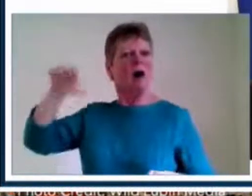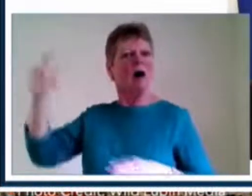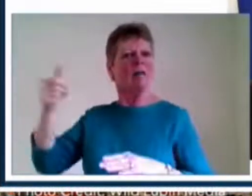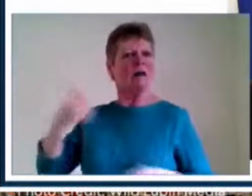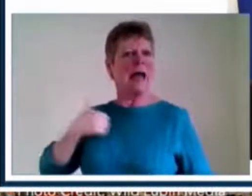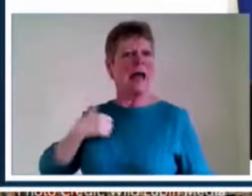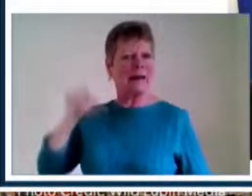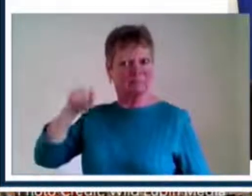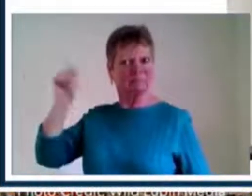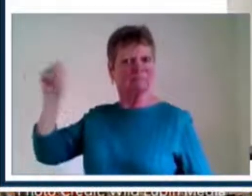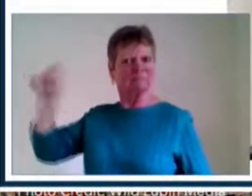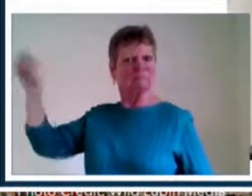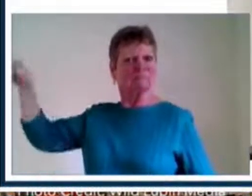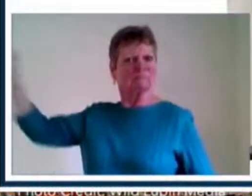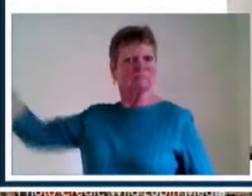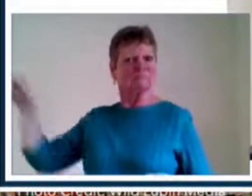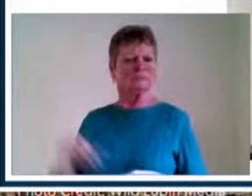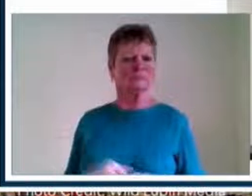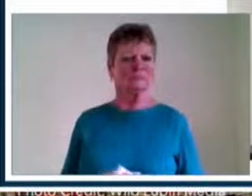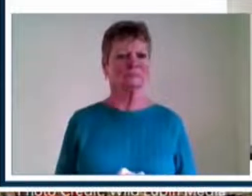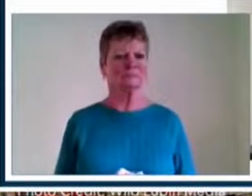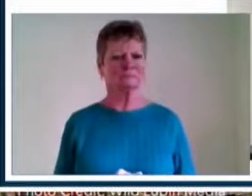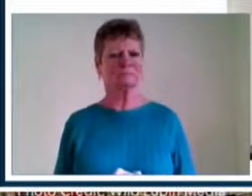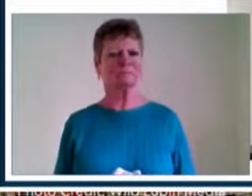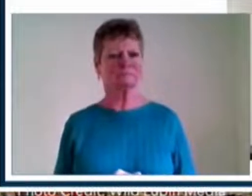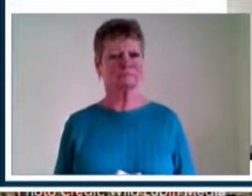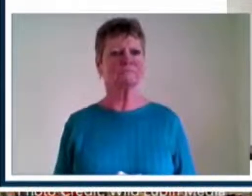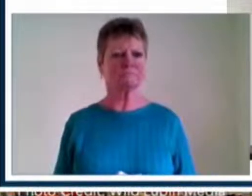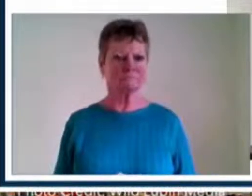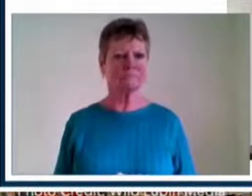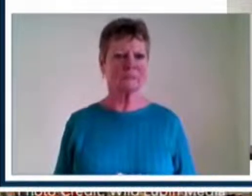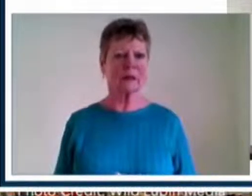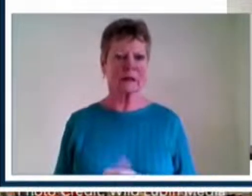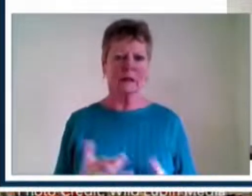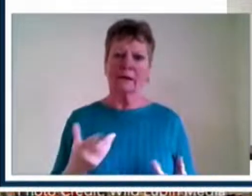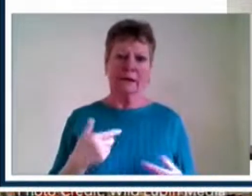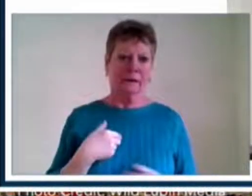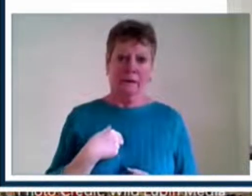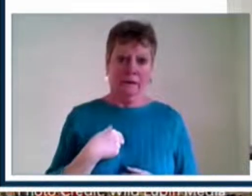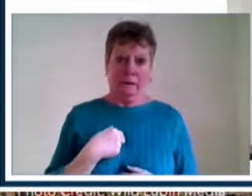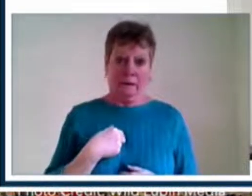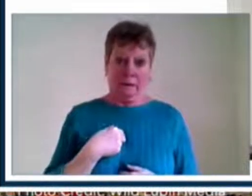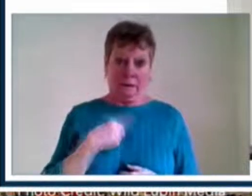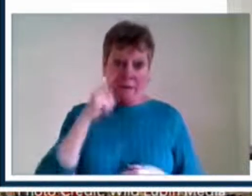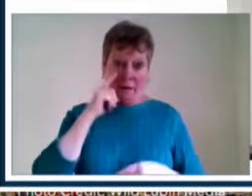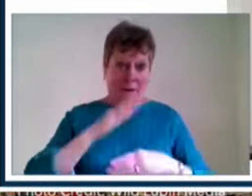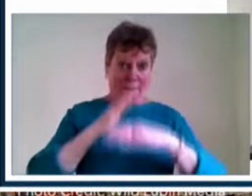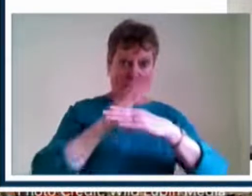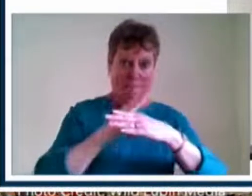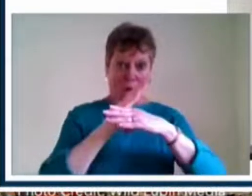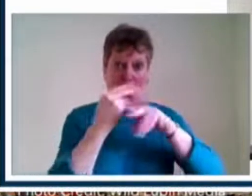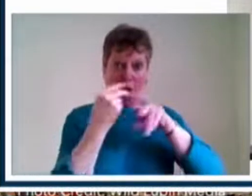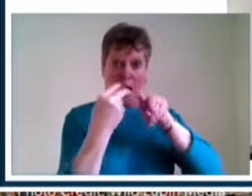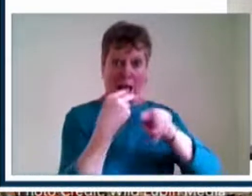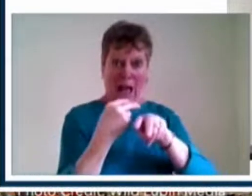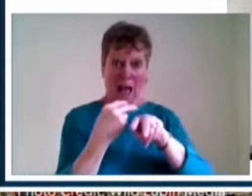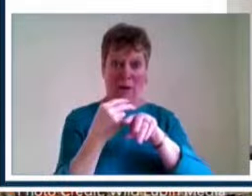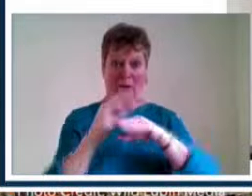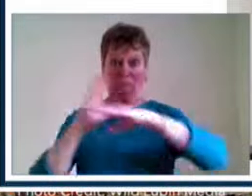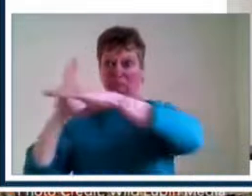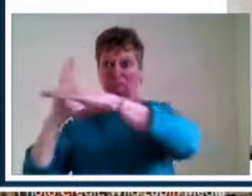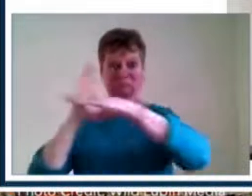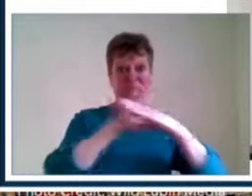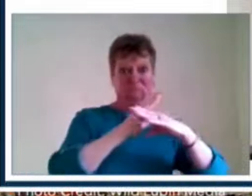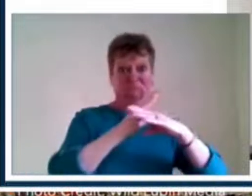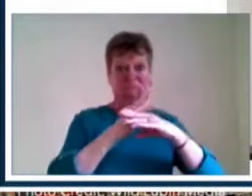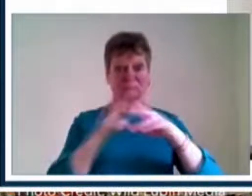mean the blockades for sure. There's no patience, or you can't do it. You can't block a highway. I understand people